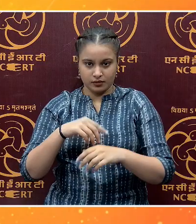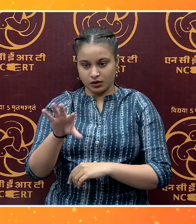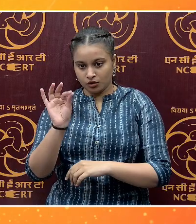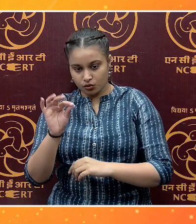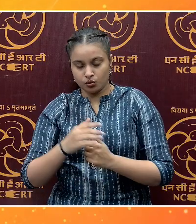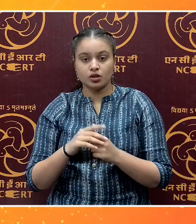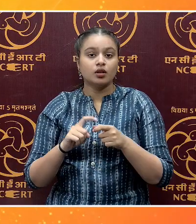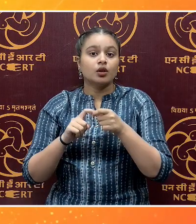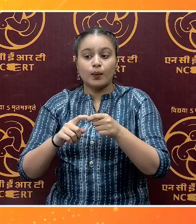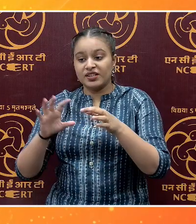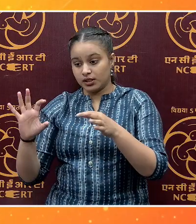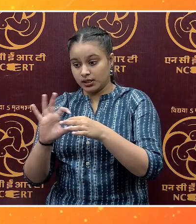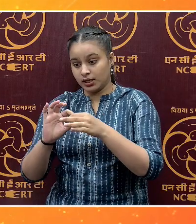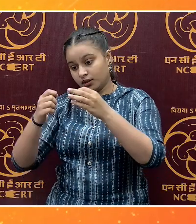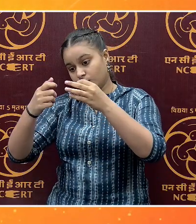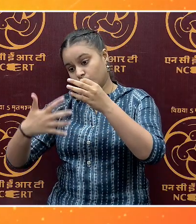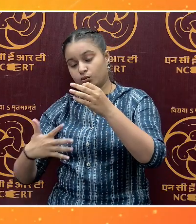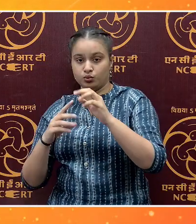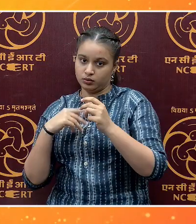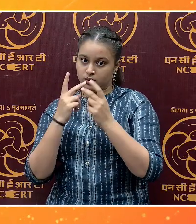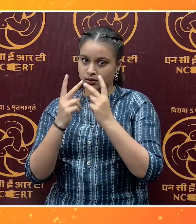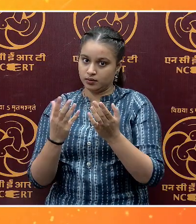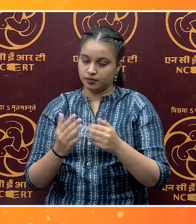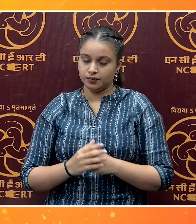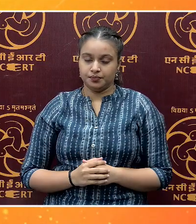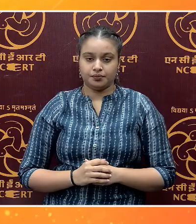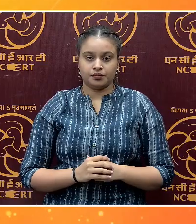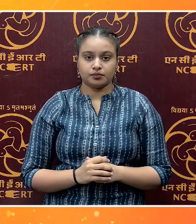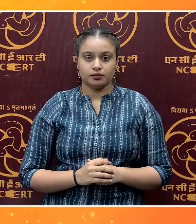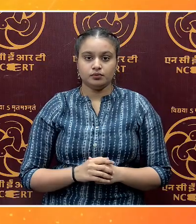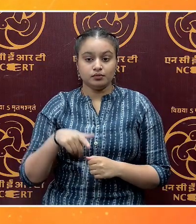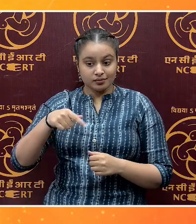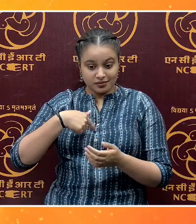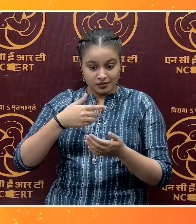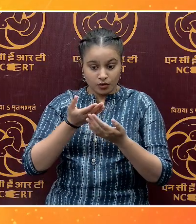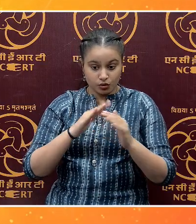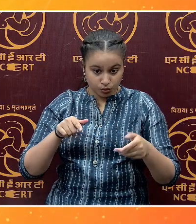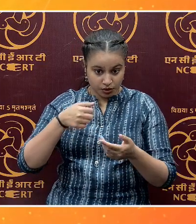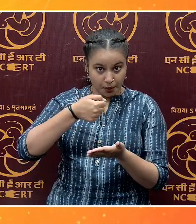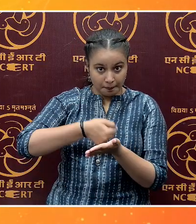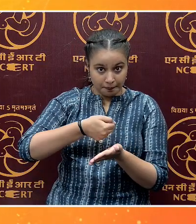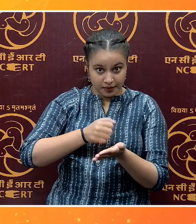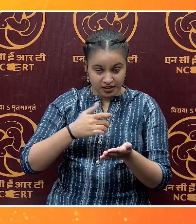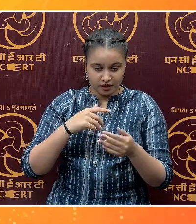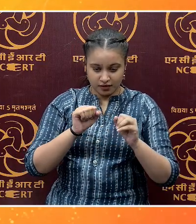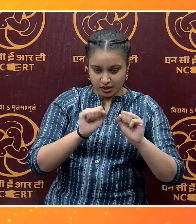the question related to this particular disabilities. And based on the student I will click yes or no for each of the